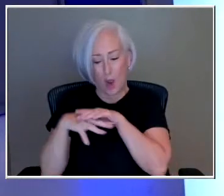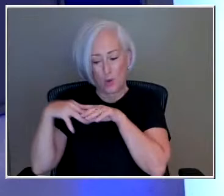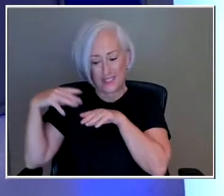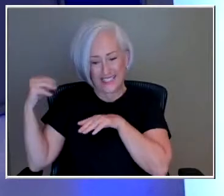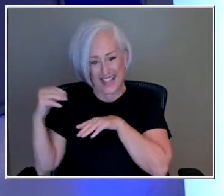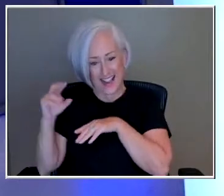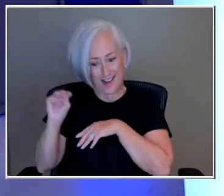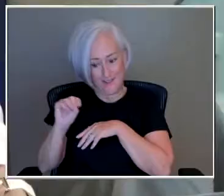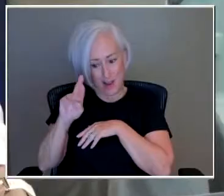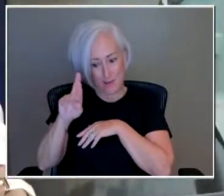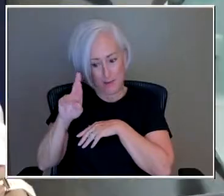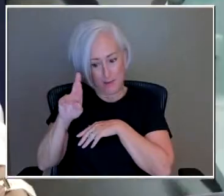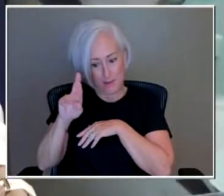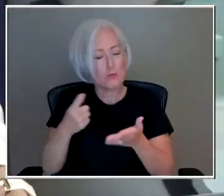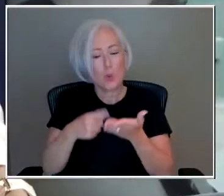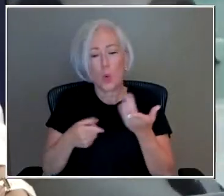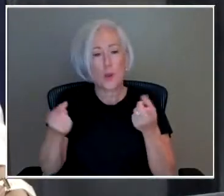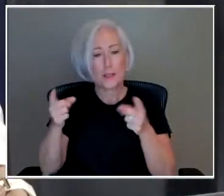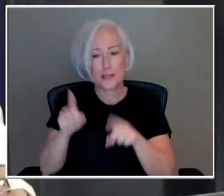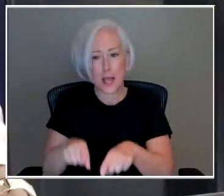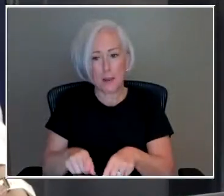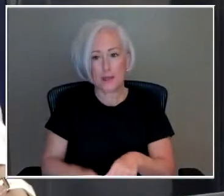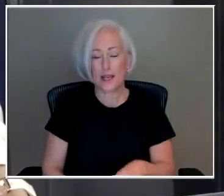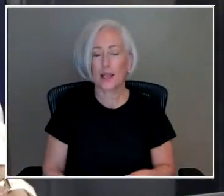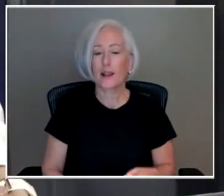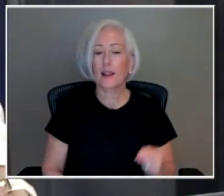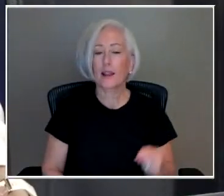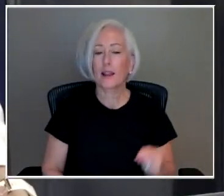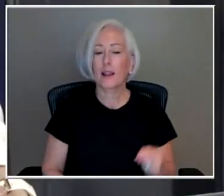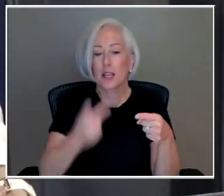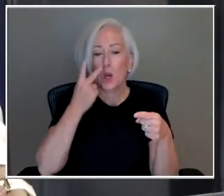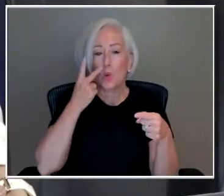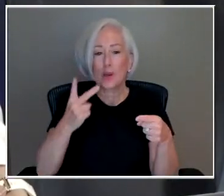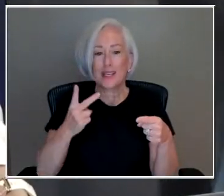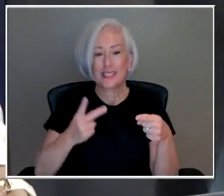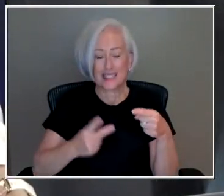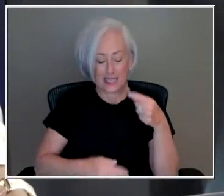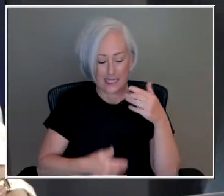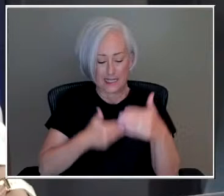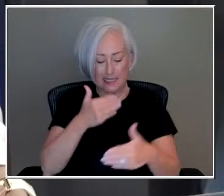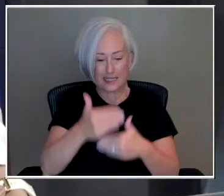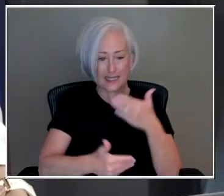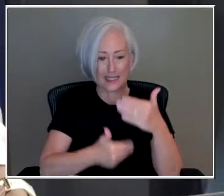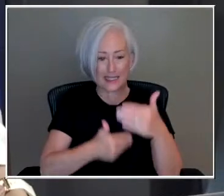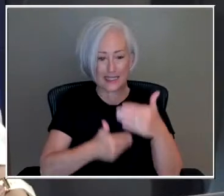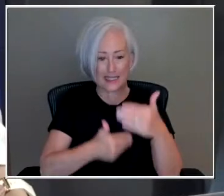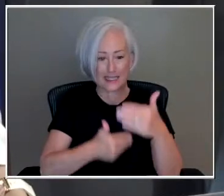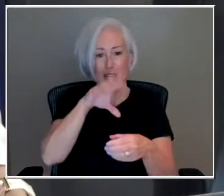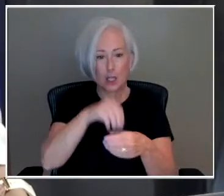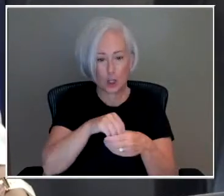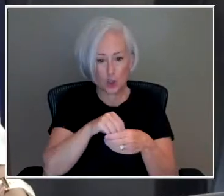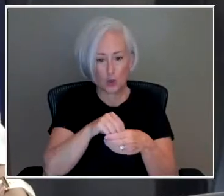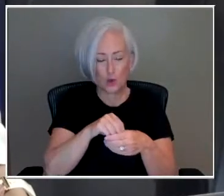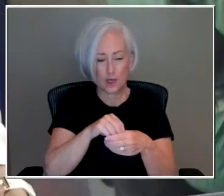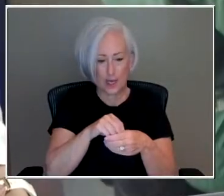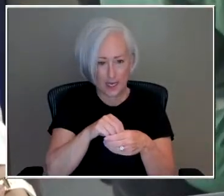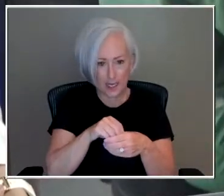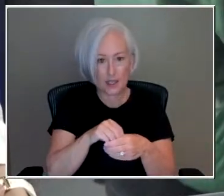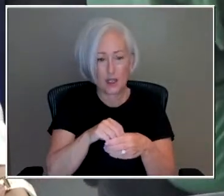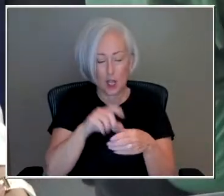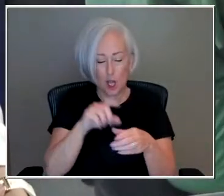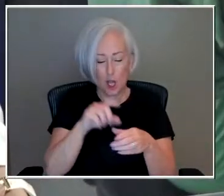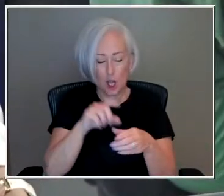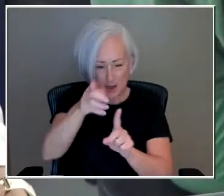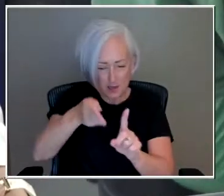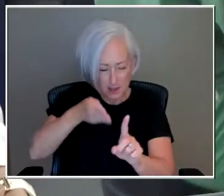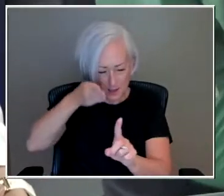Yeah, so here there are a bunch of steps that we do, including formulating our target. So we use an MRI of the brain